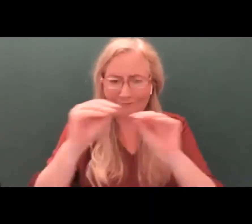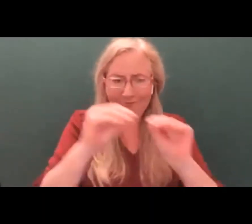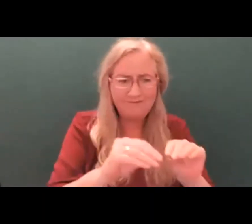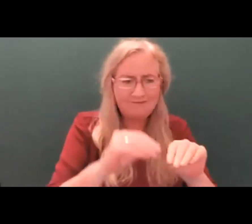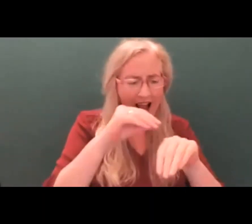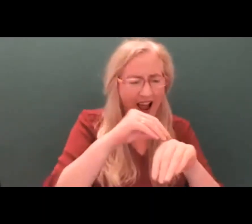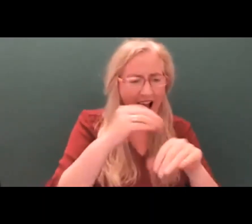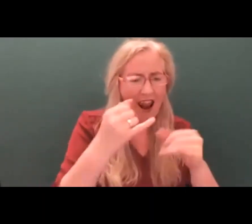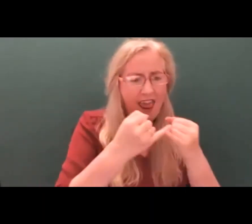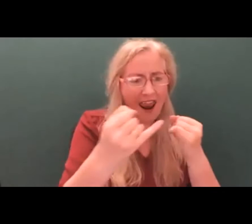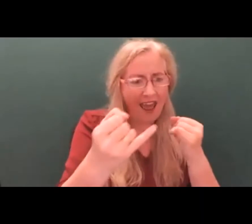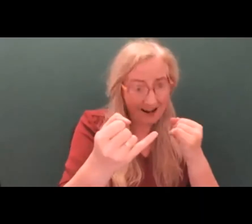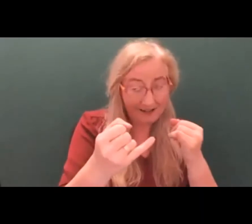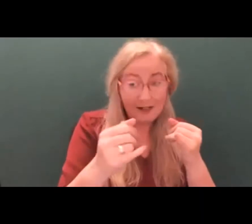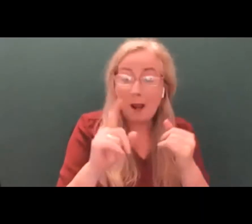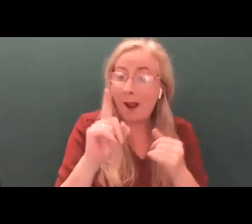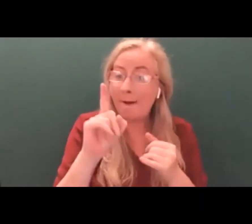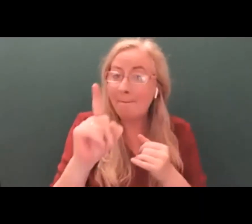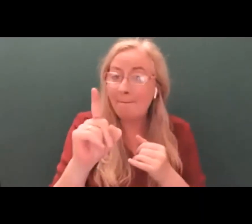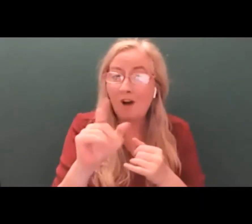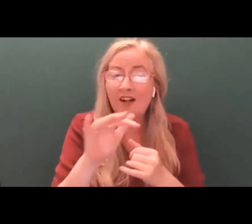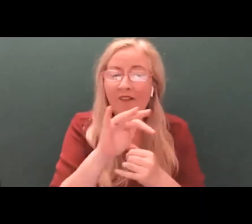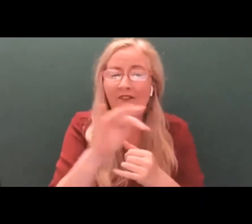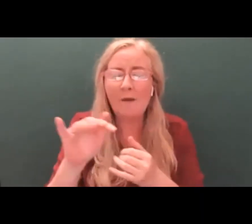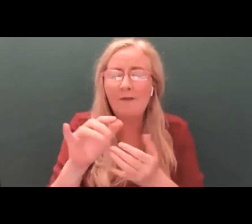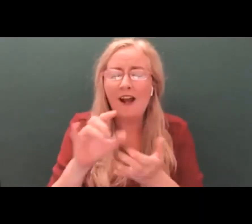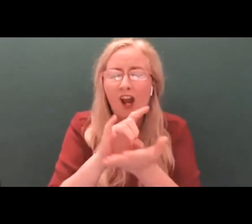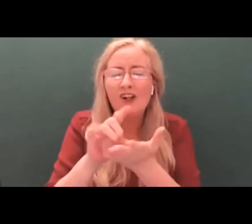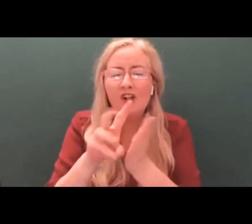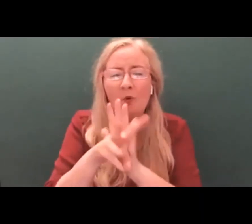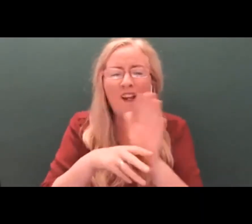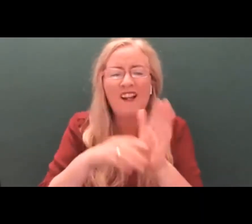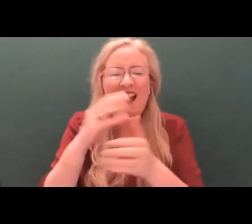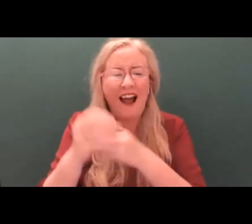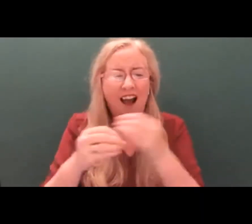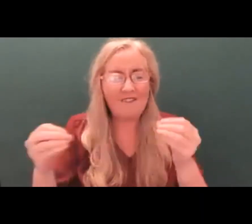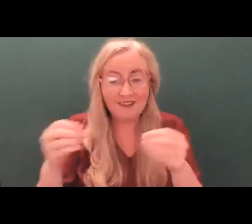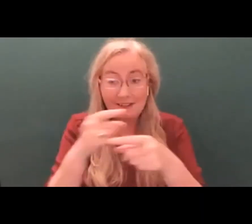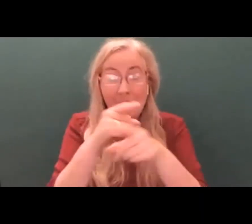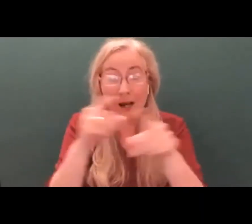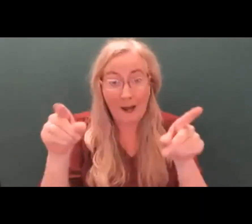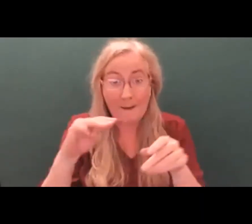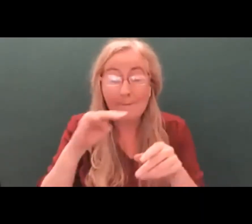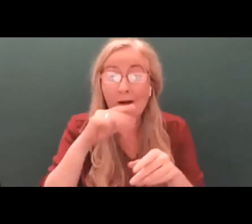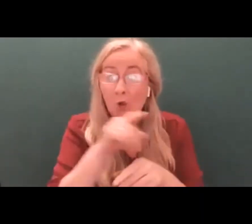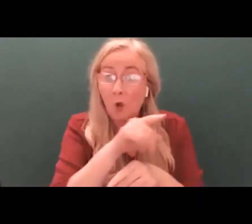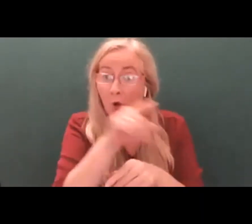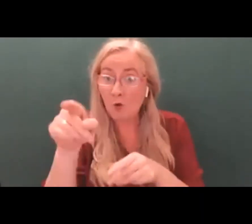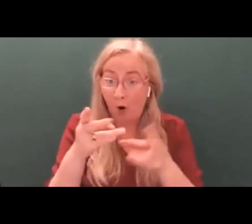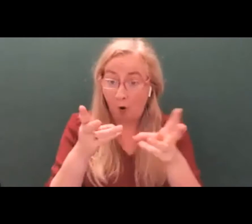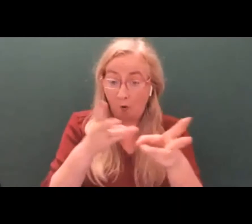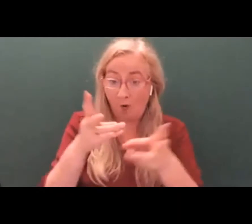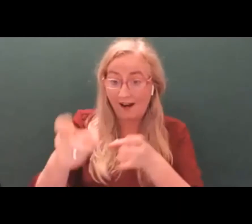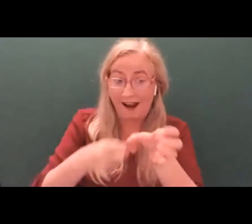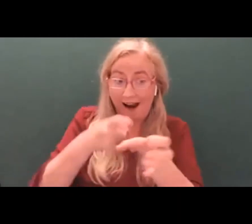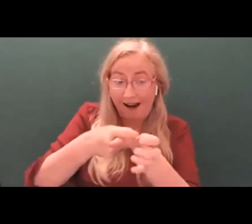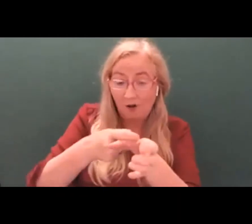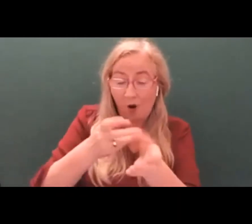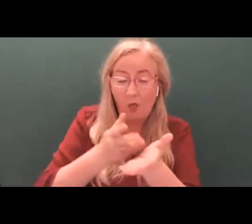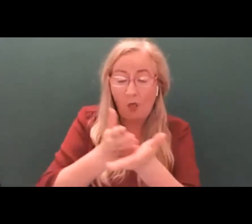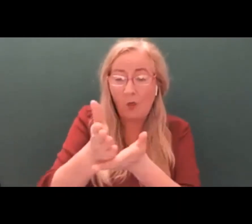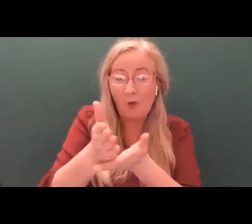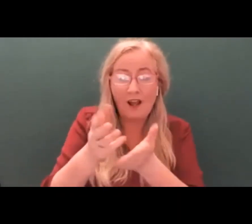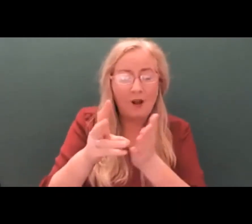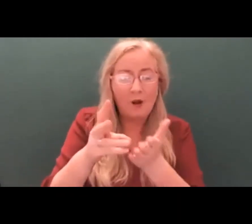what we found from the Heritage Week office was that it gave all of you that work so hard during Heritage Week, usually on